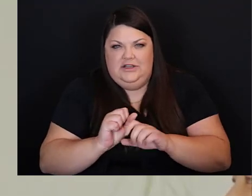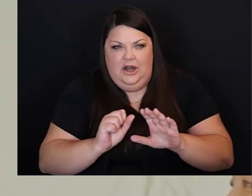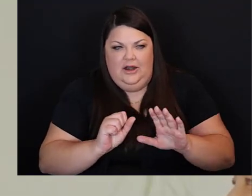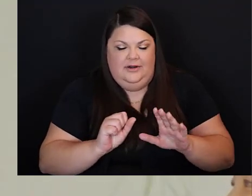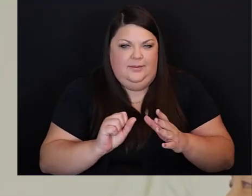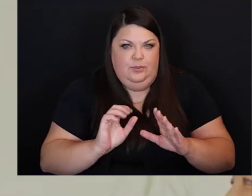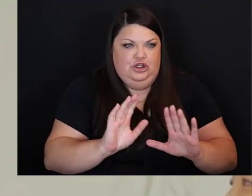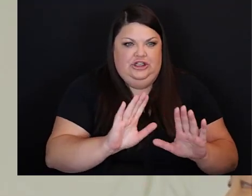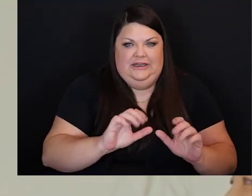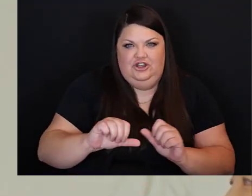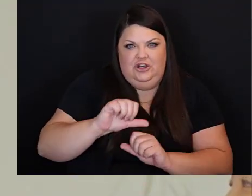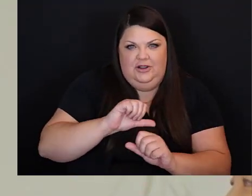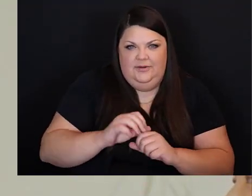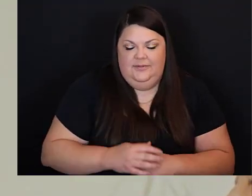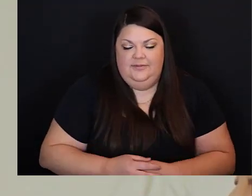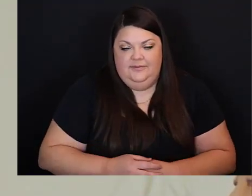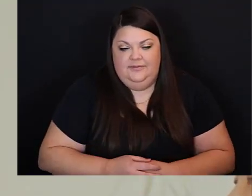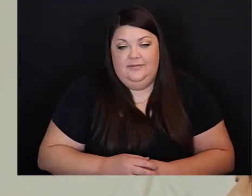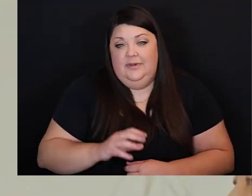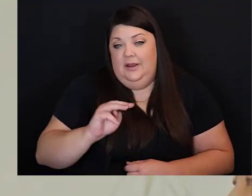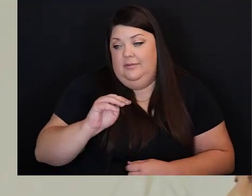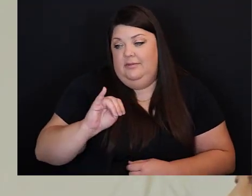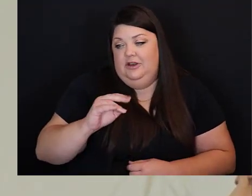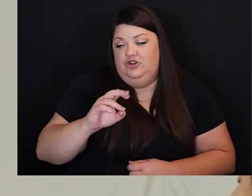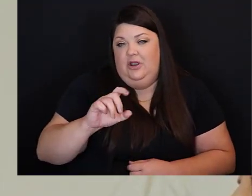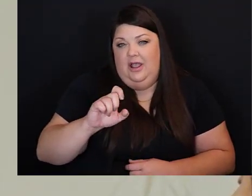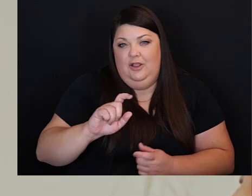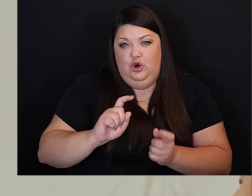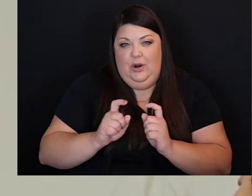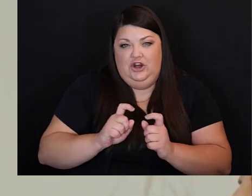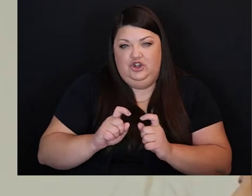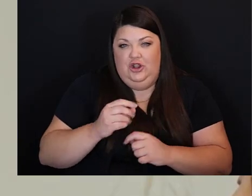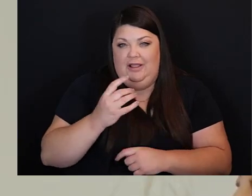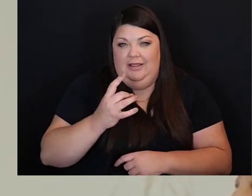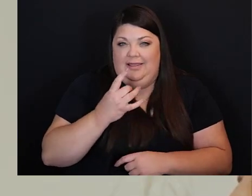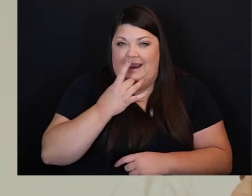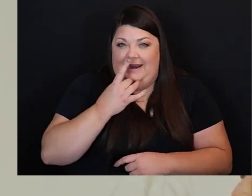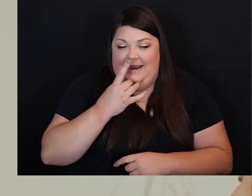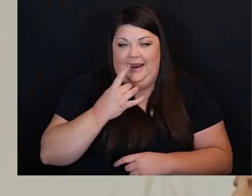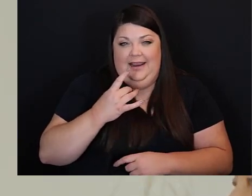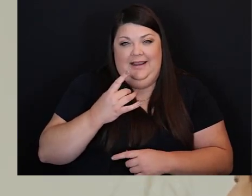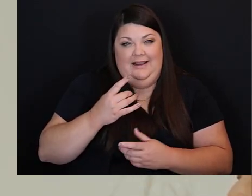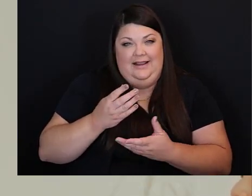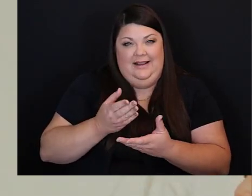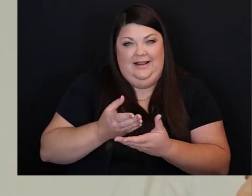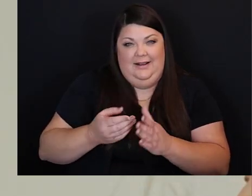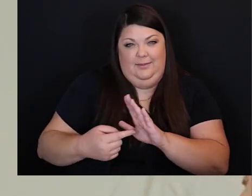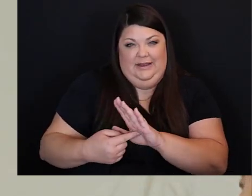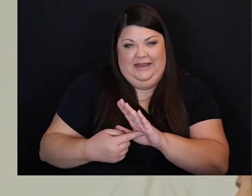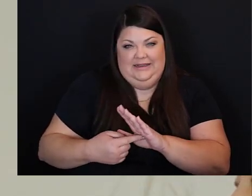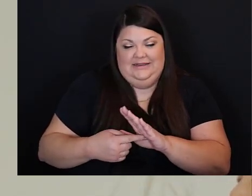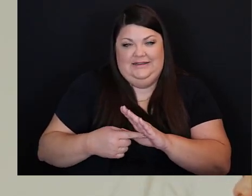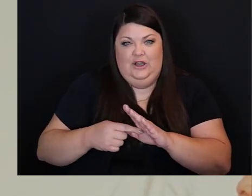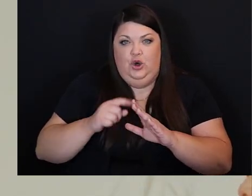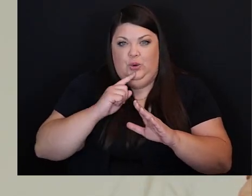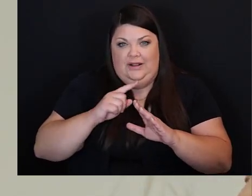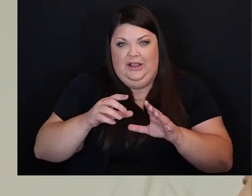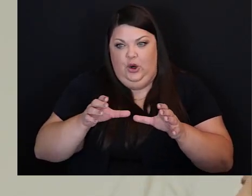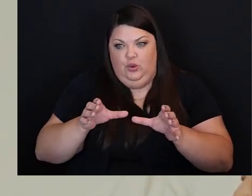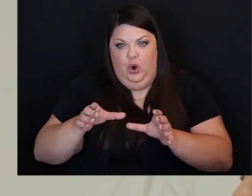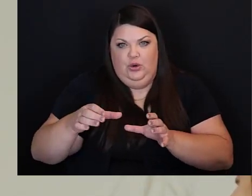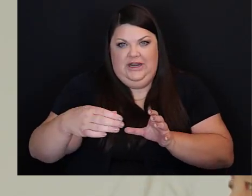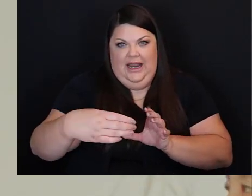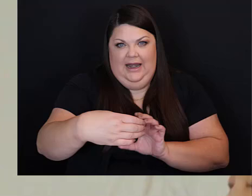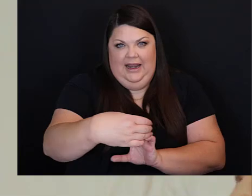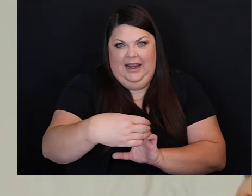other. Michelle's correctional lighting piece, literally rotating and pushing its light